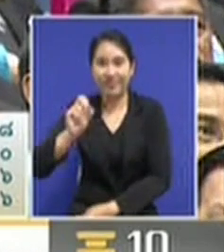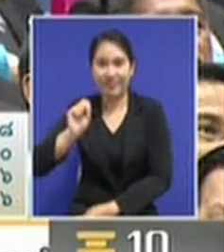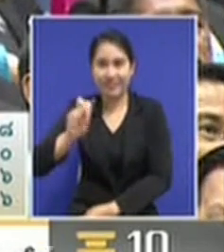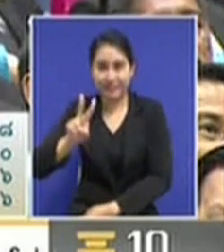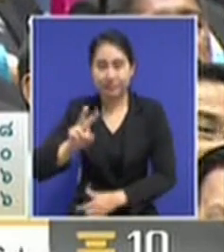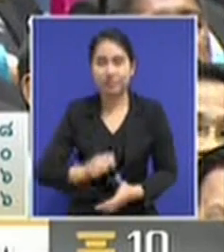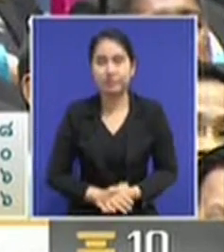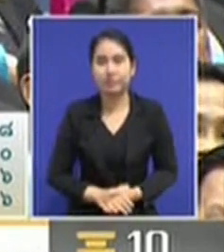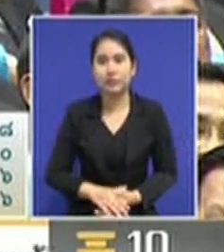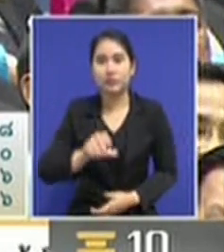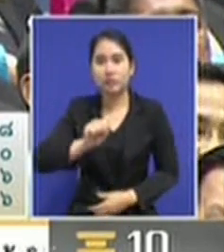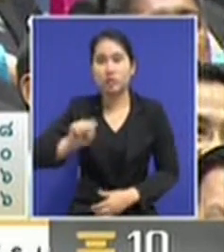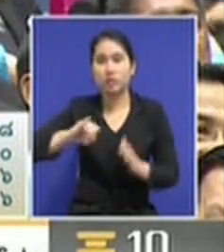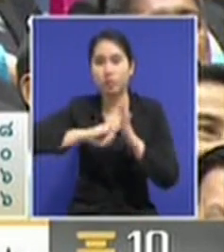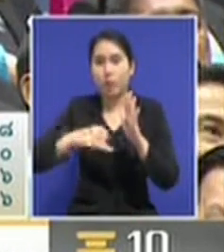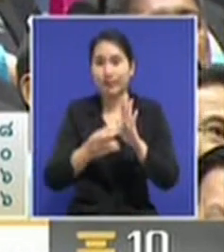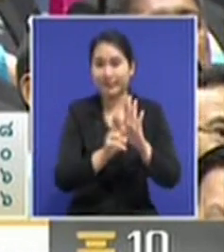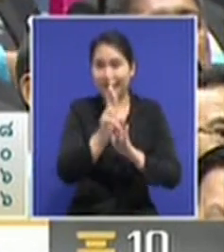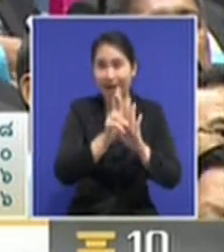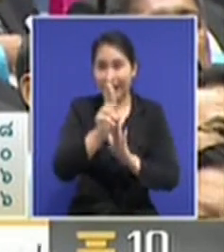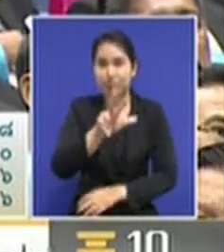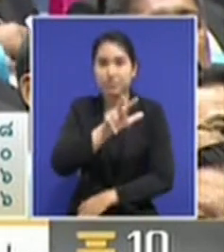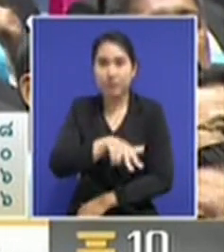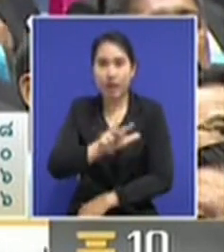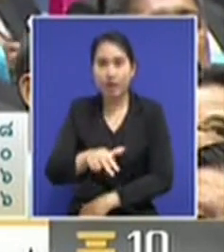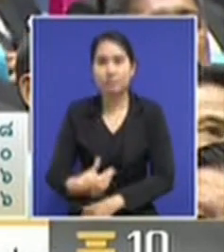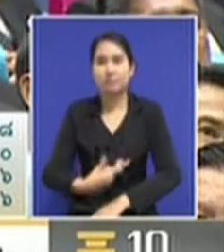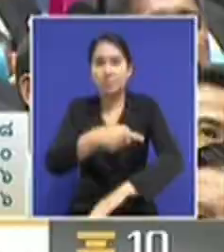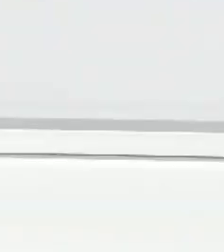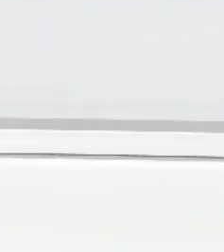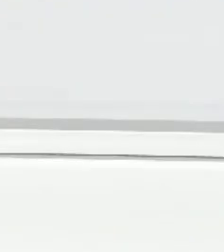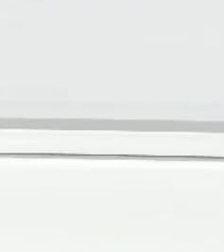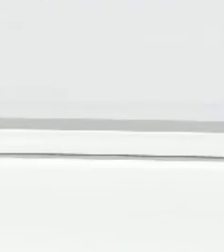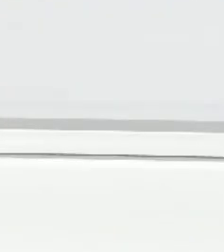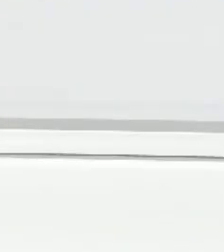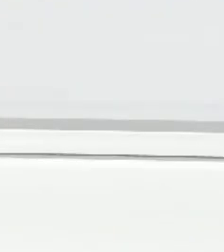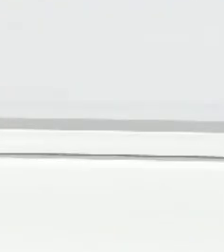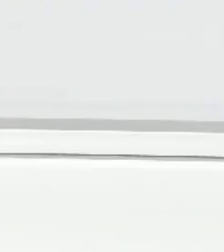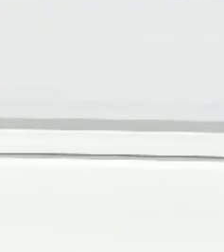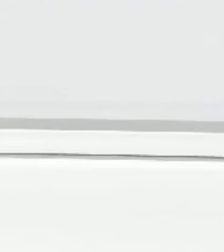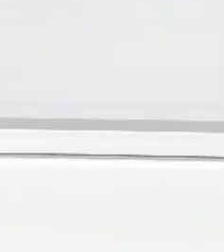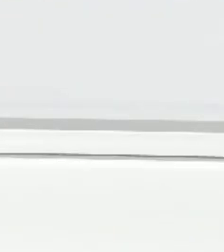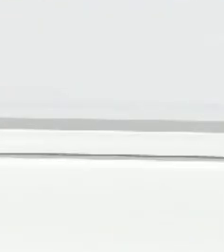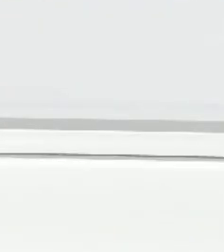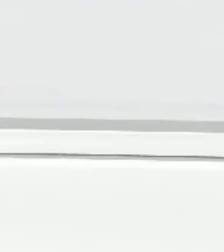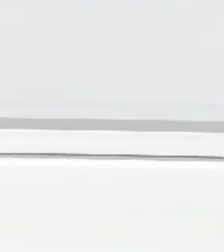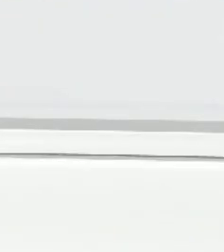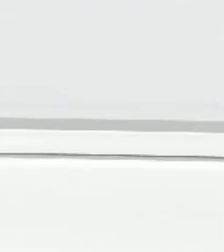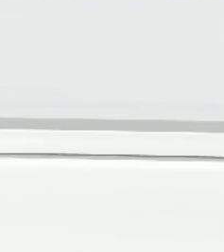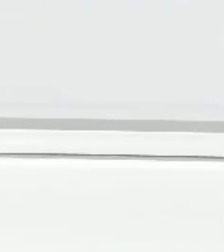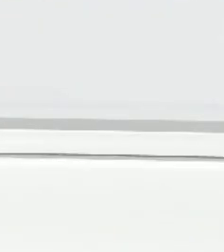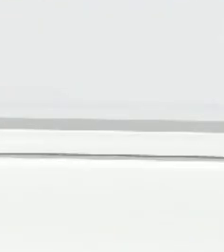a strong defender of General Prayuth Jan Oshar as Prime Minister candidate. So it means that 250